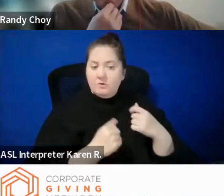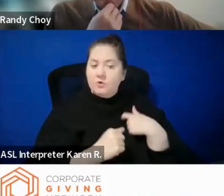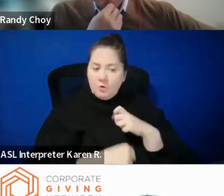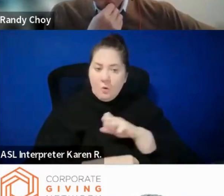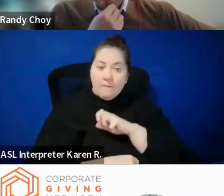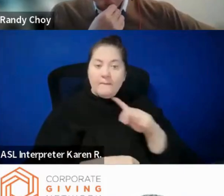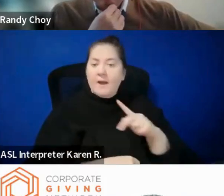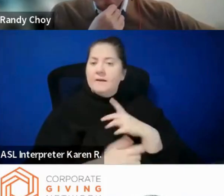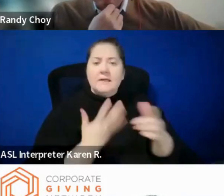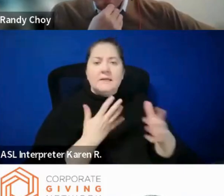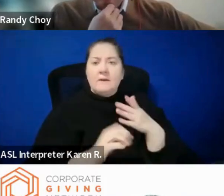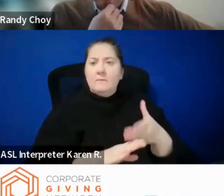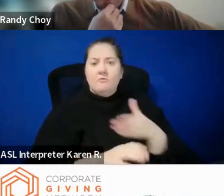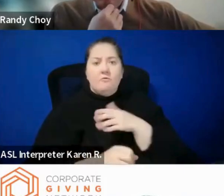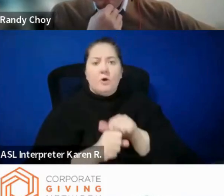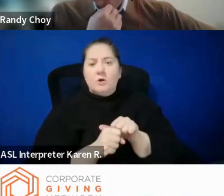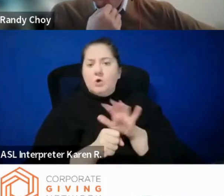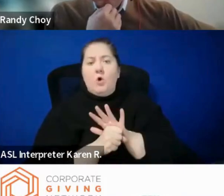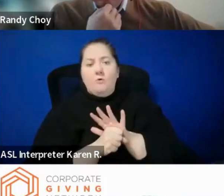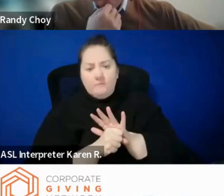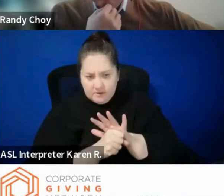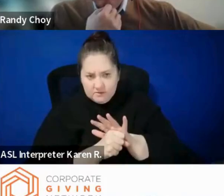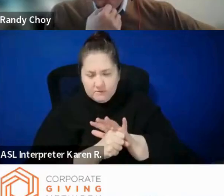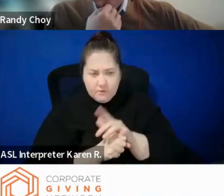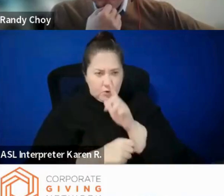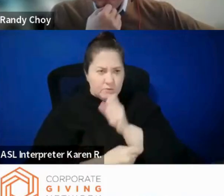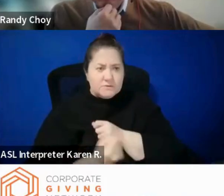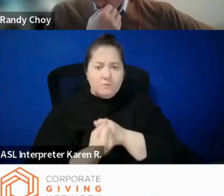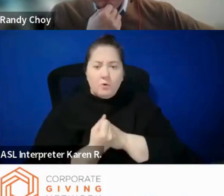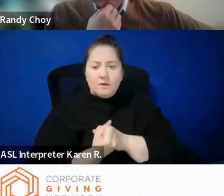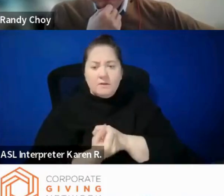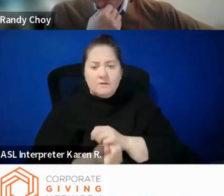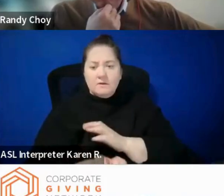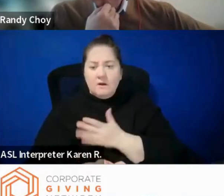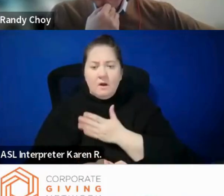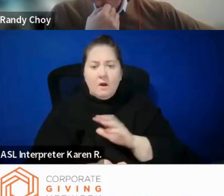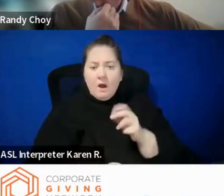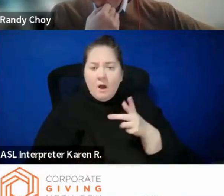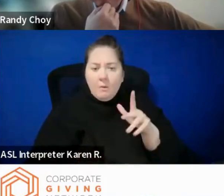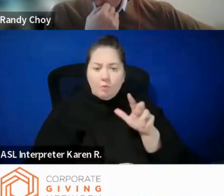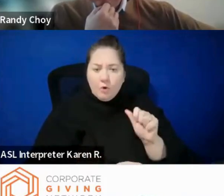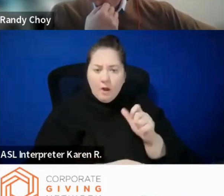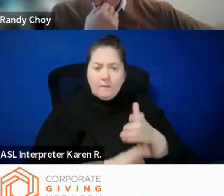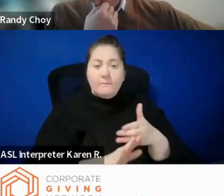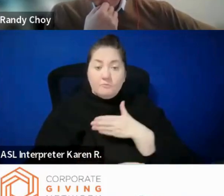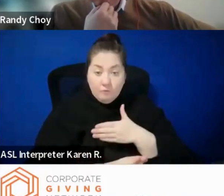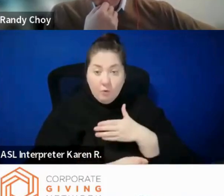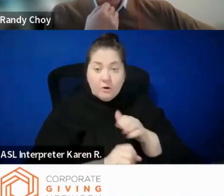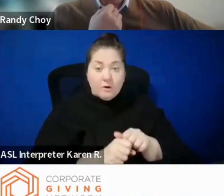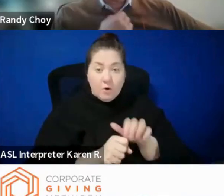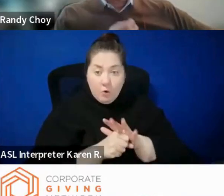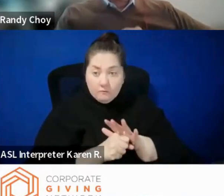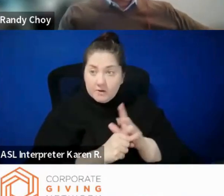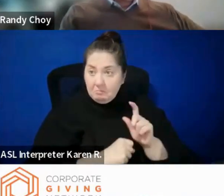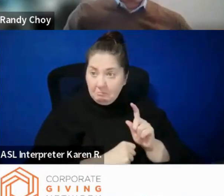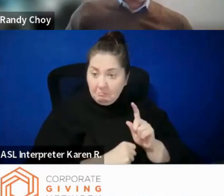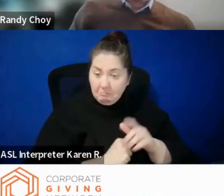go back even before COVID. Who supported the opera before COVID? And can you